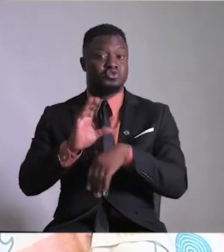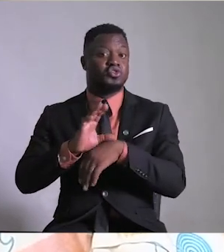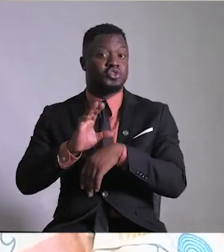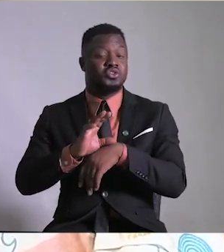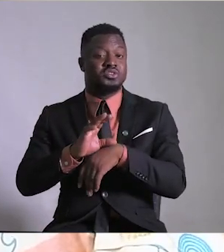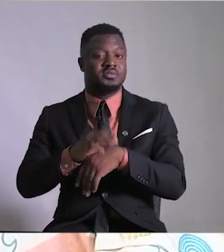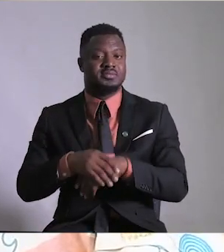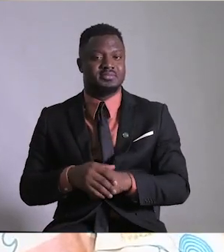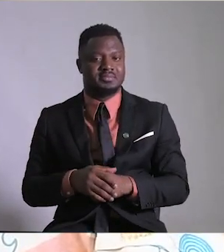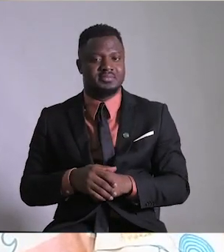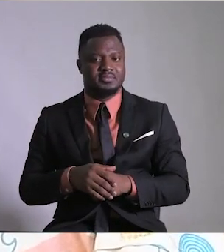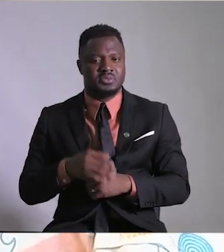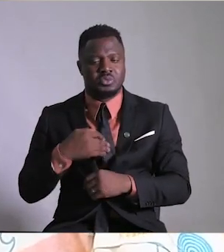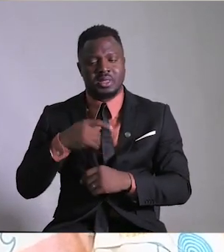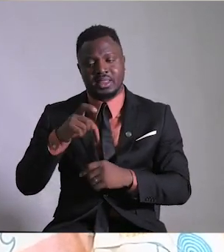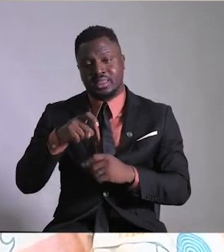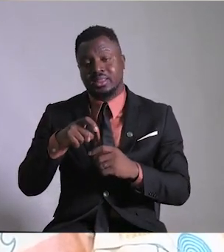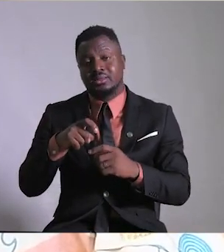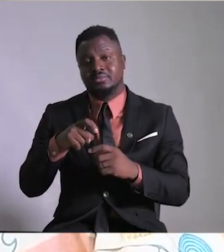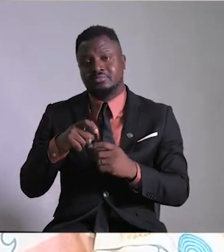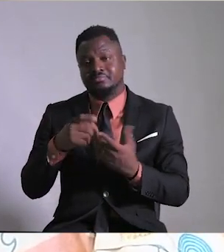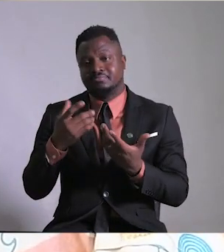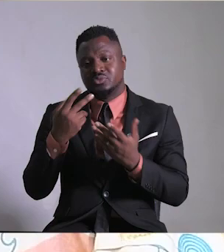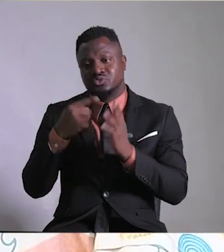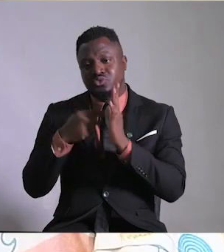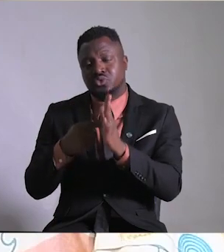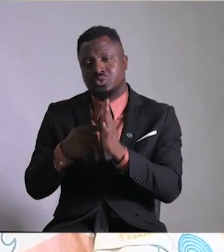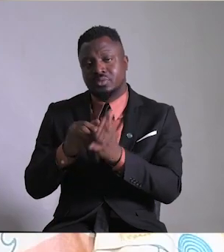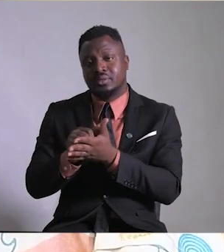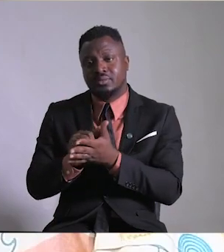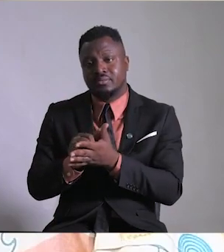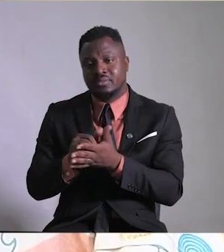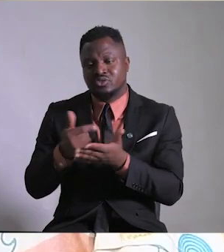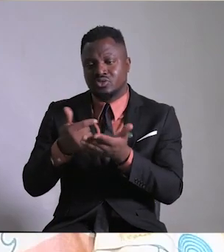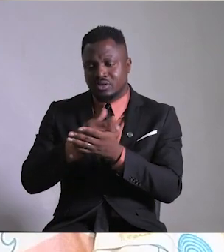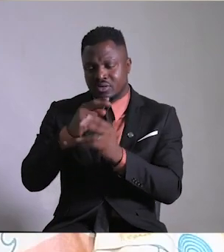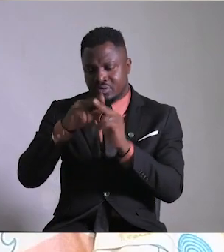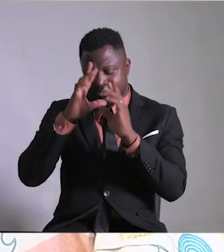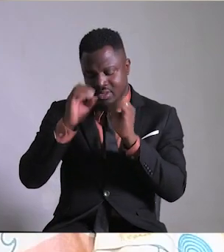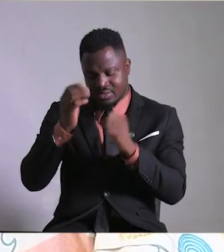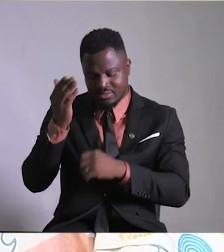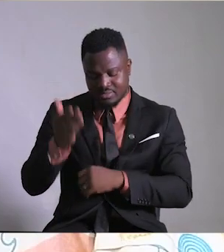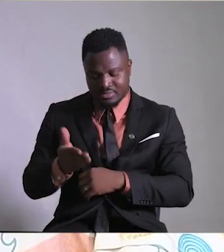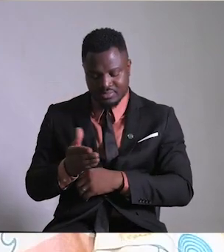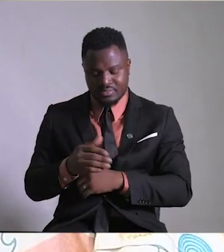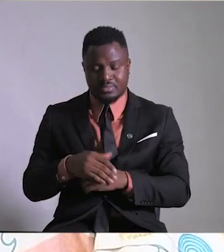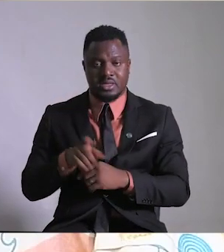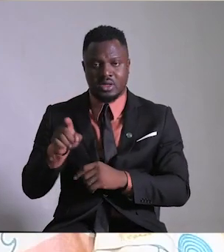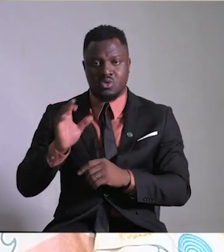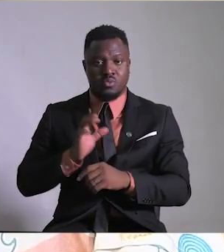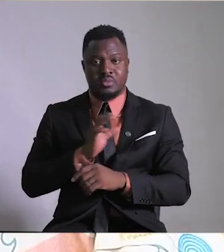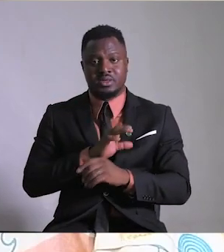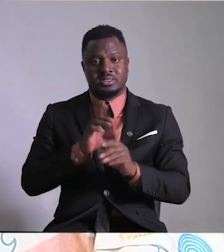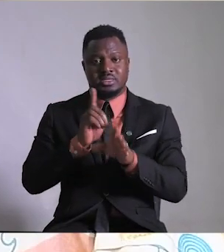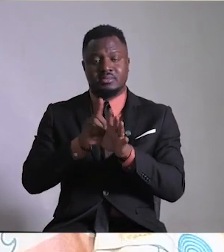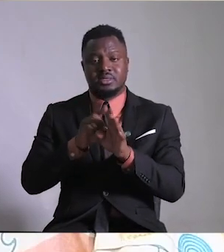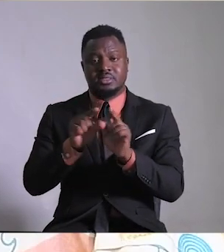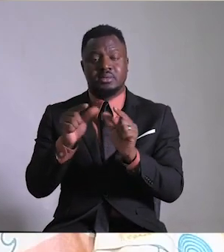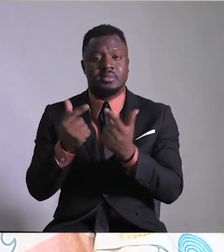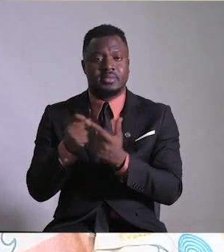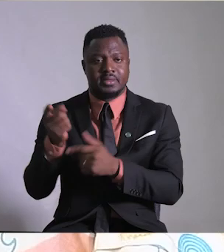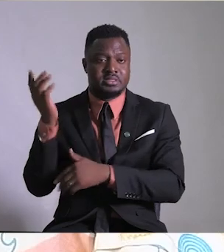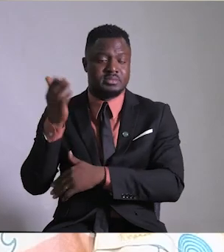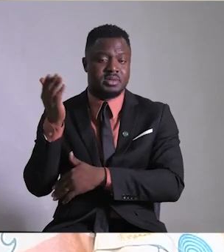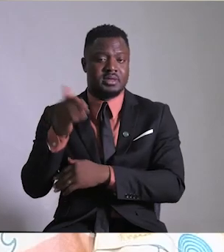the church. We need land. Joseph Agana, Chairman, Yagaba Community Disability